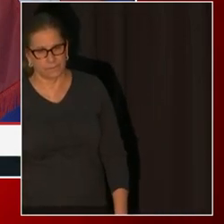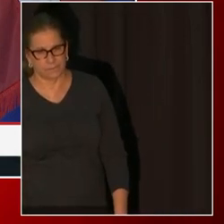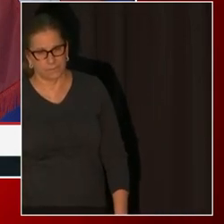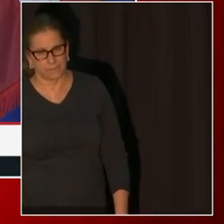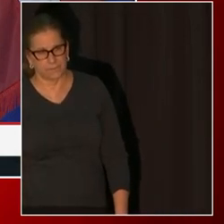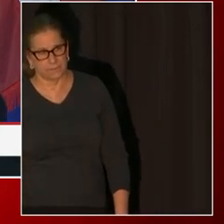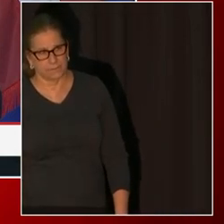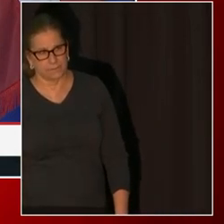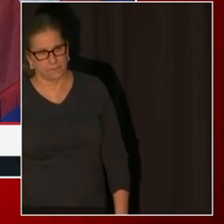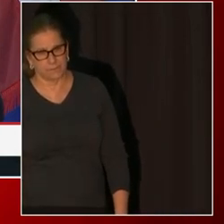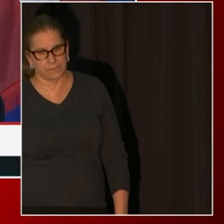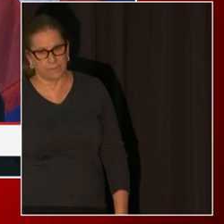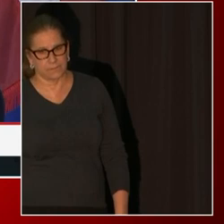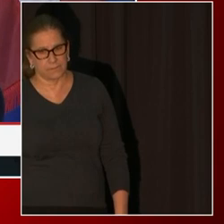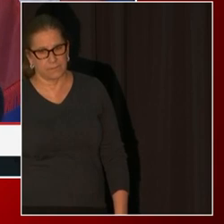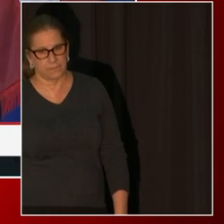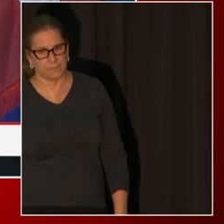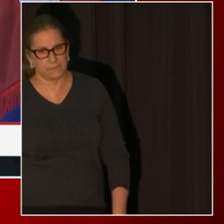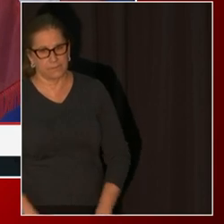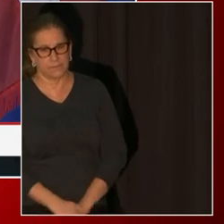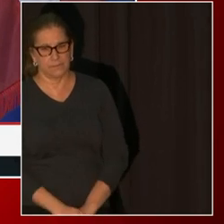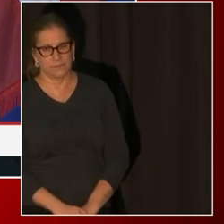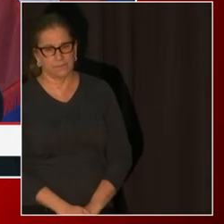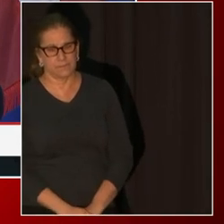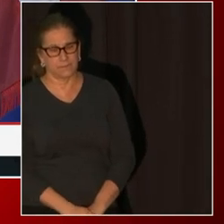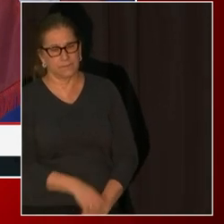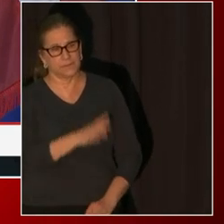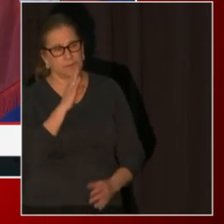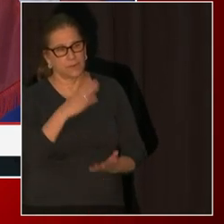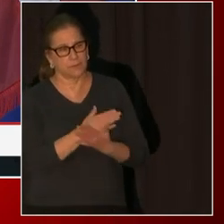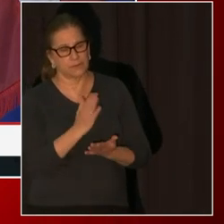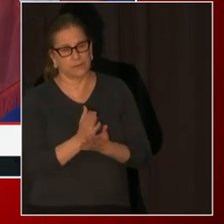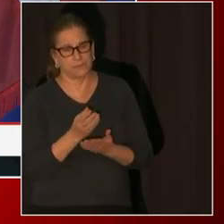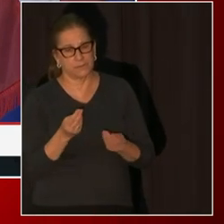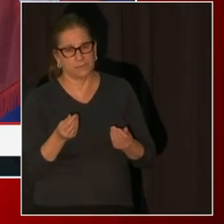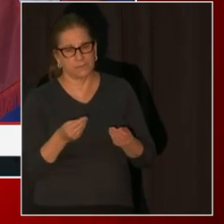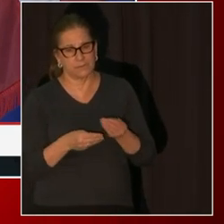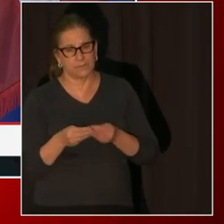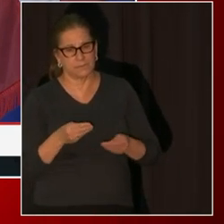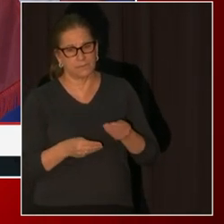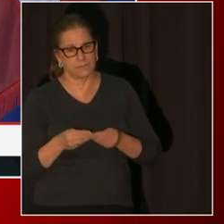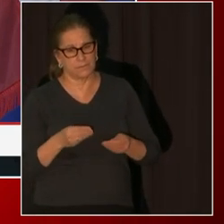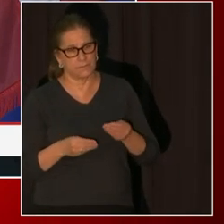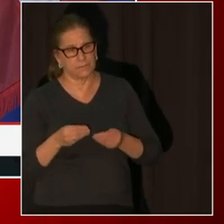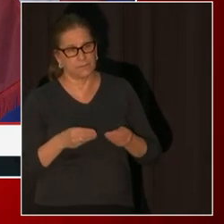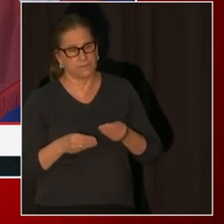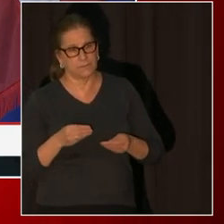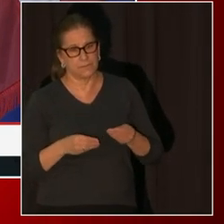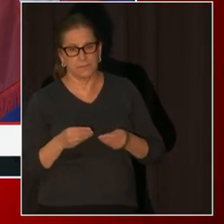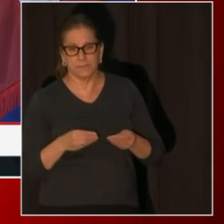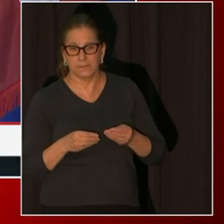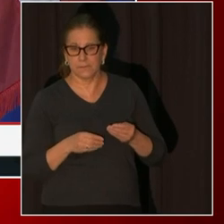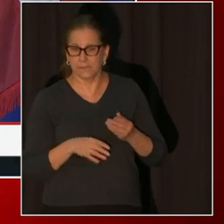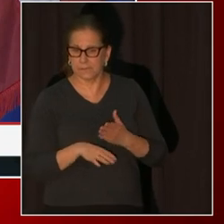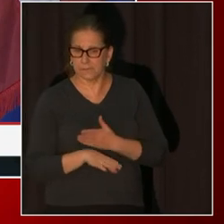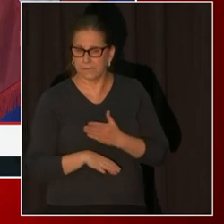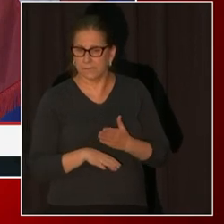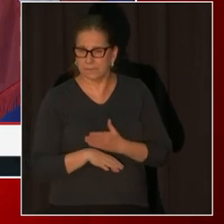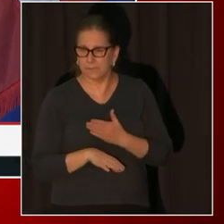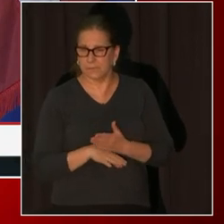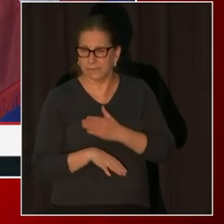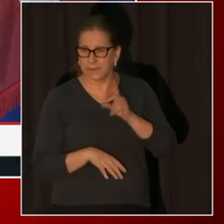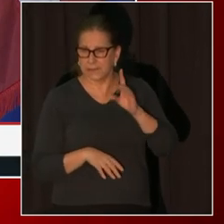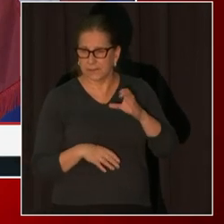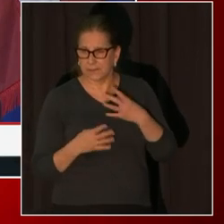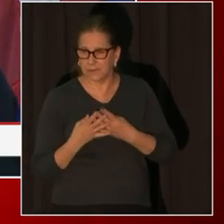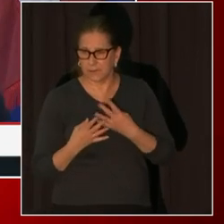You talk about in the budget that you want to renovate, provide renovations to the DC jail.